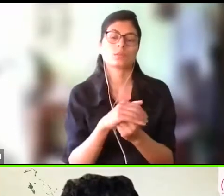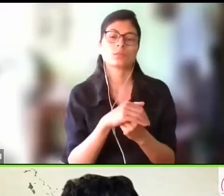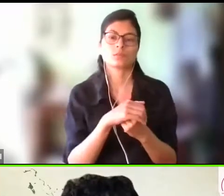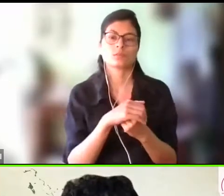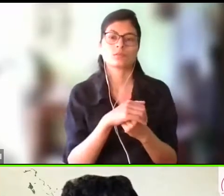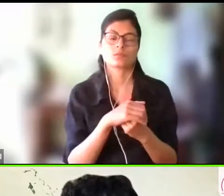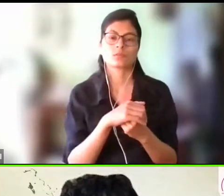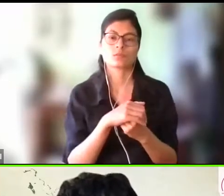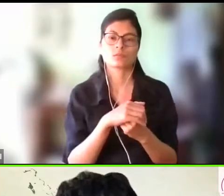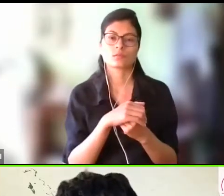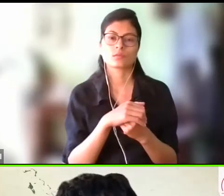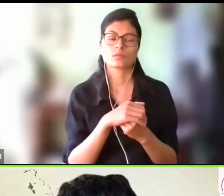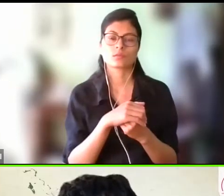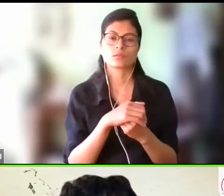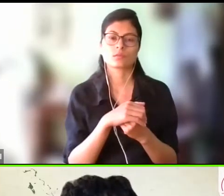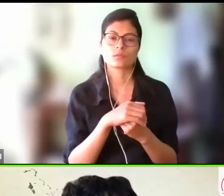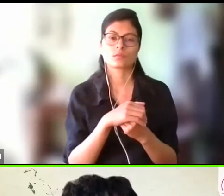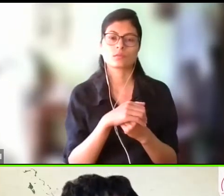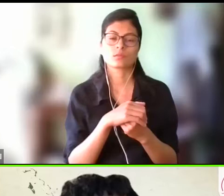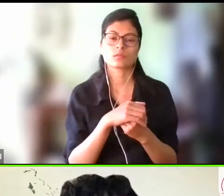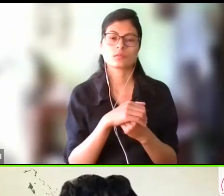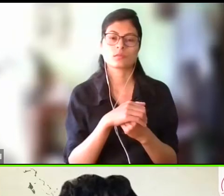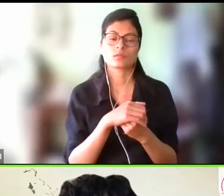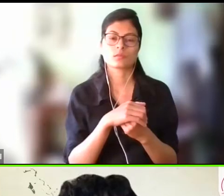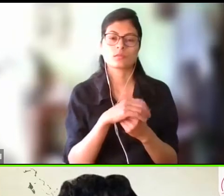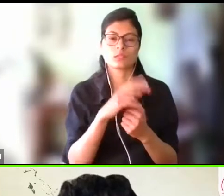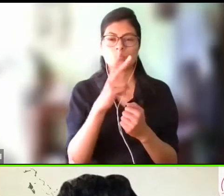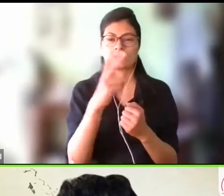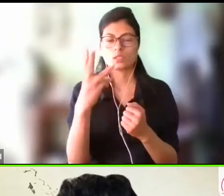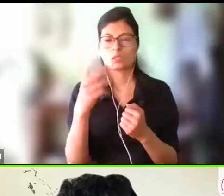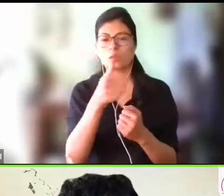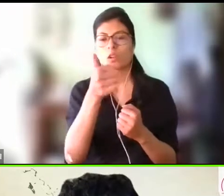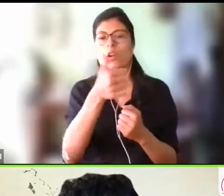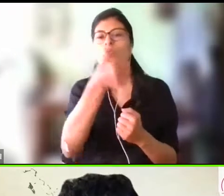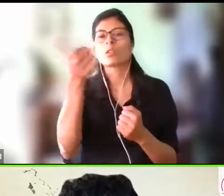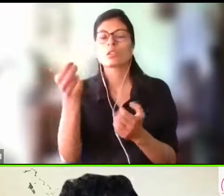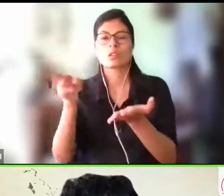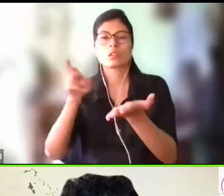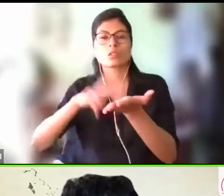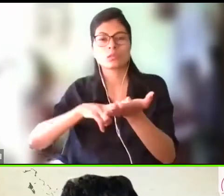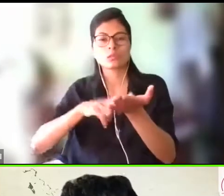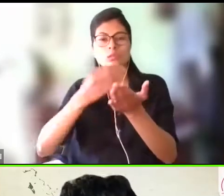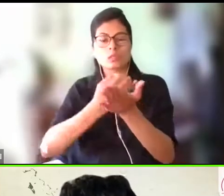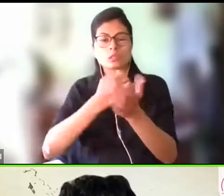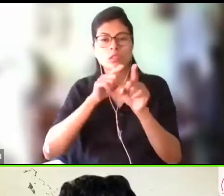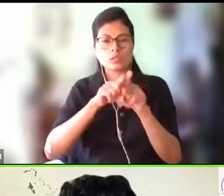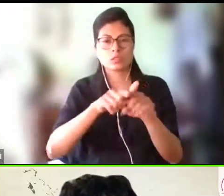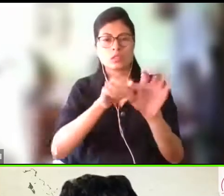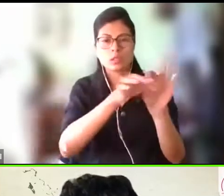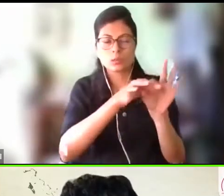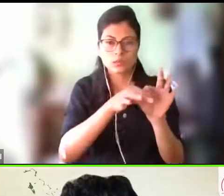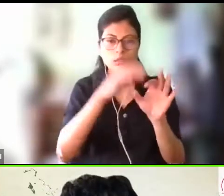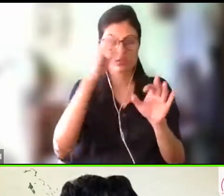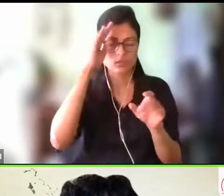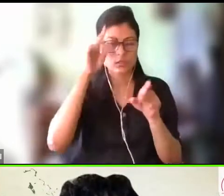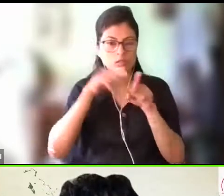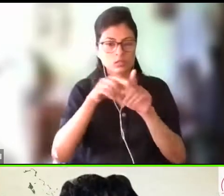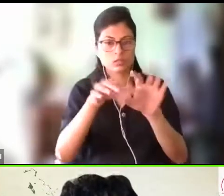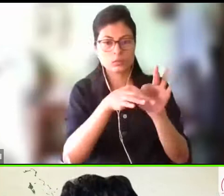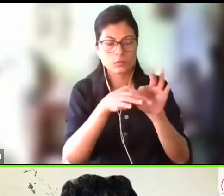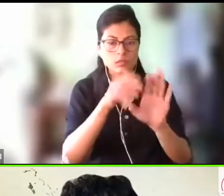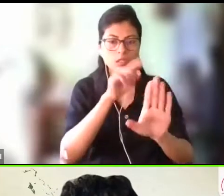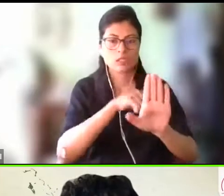MCII. We're part of a consortium to build a bridge between government, policymakers, academia, and civil society.